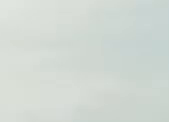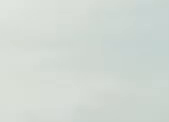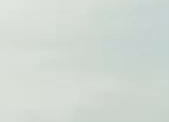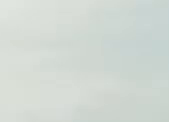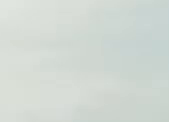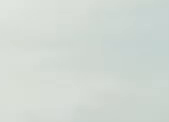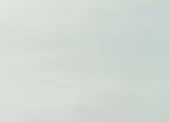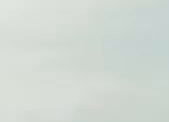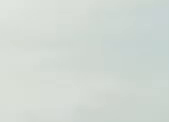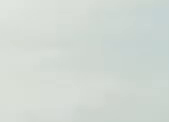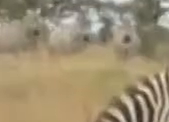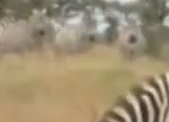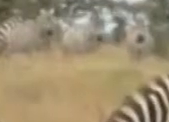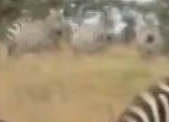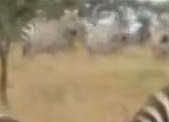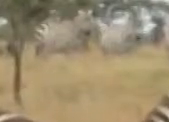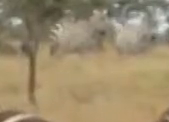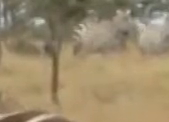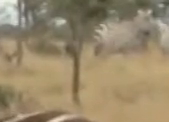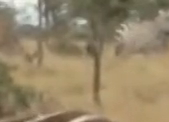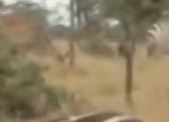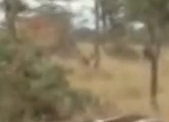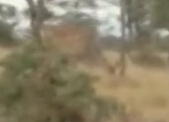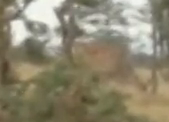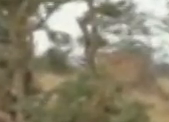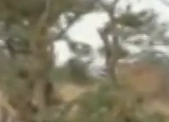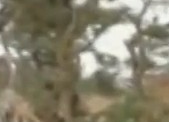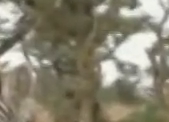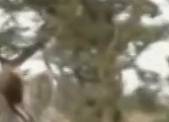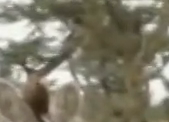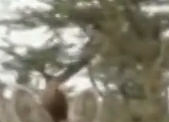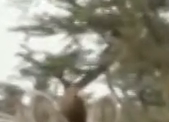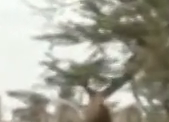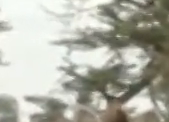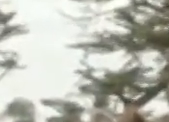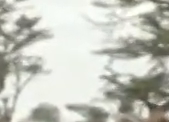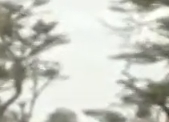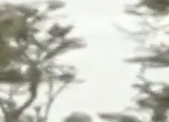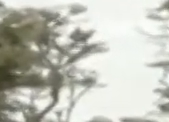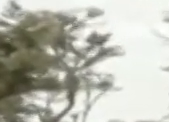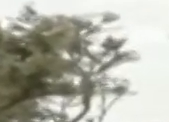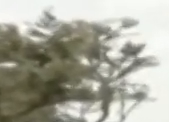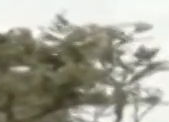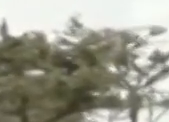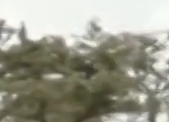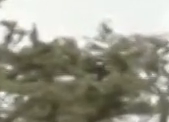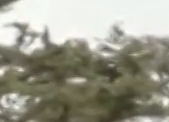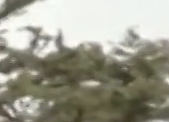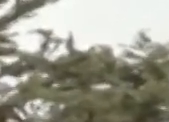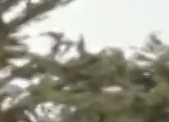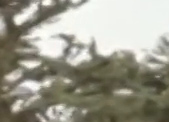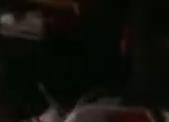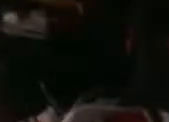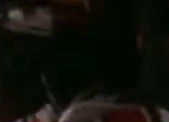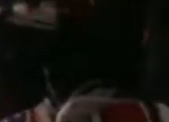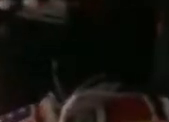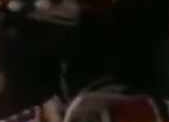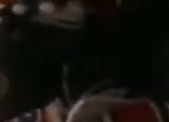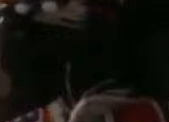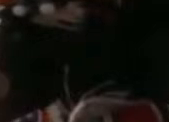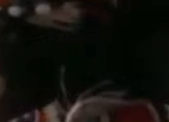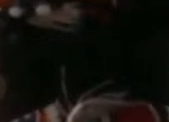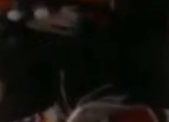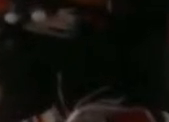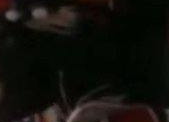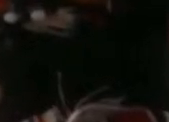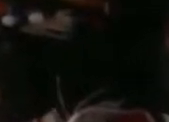At home, the team has been involved in conservation efforts in conjunction with local and international teams through the Last Man Stands